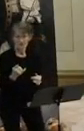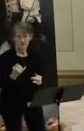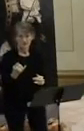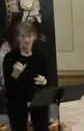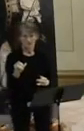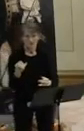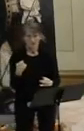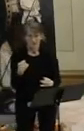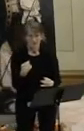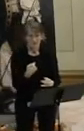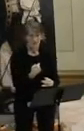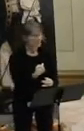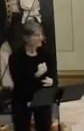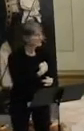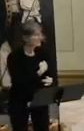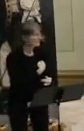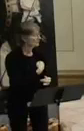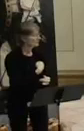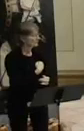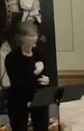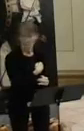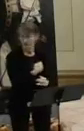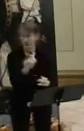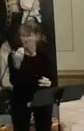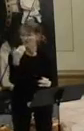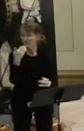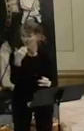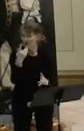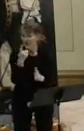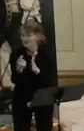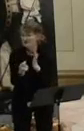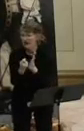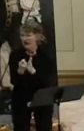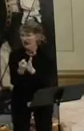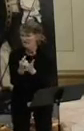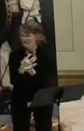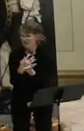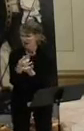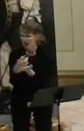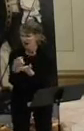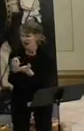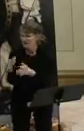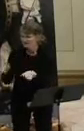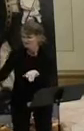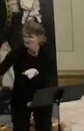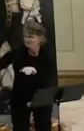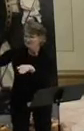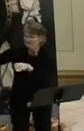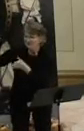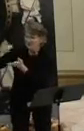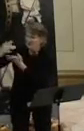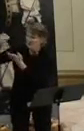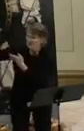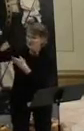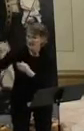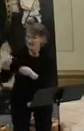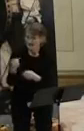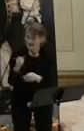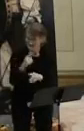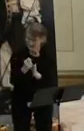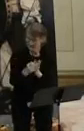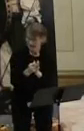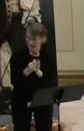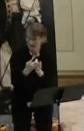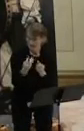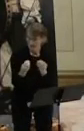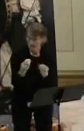sic gloria mundi, time flies. It just moves on, and one of the